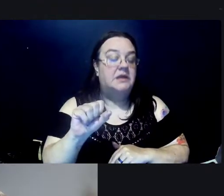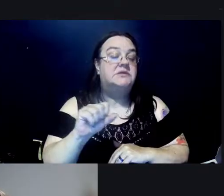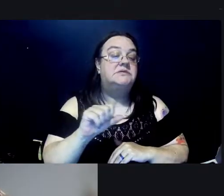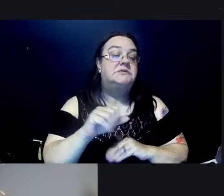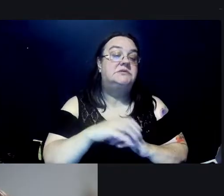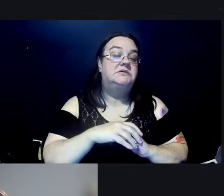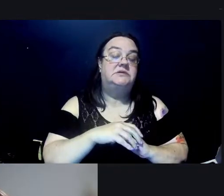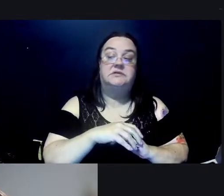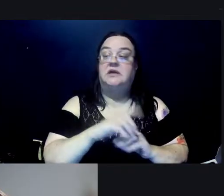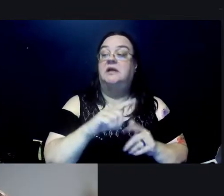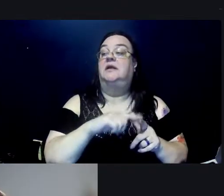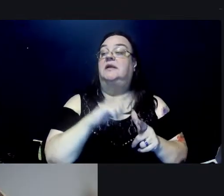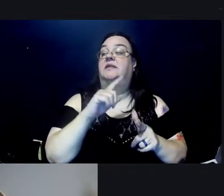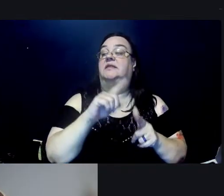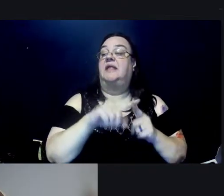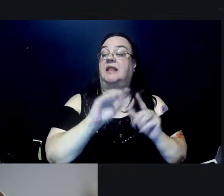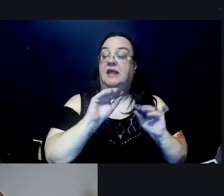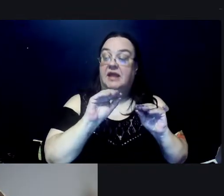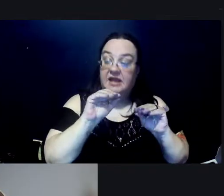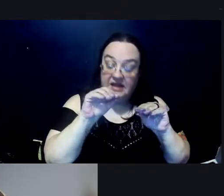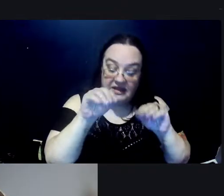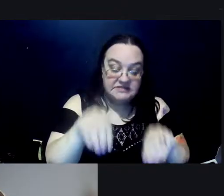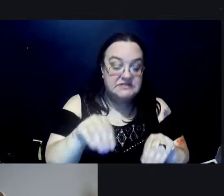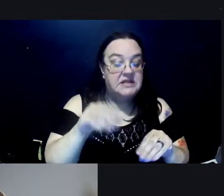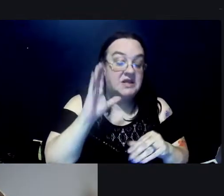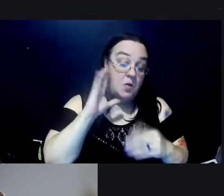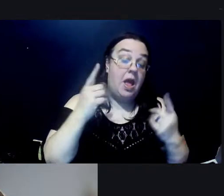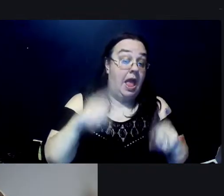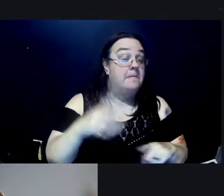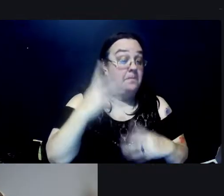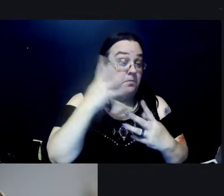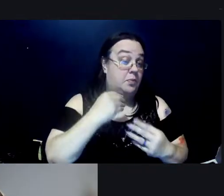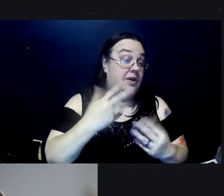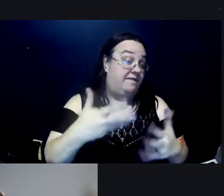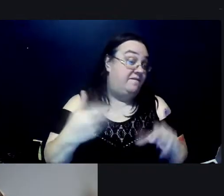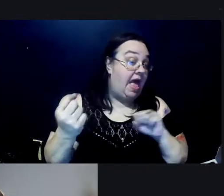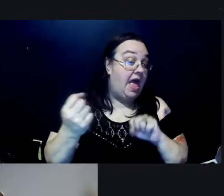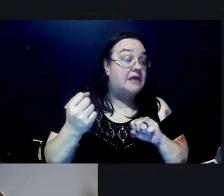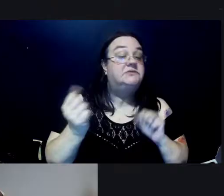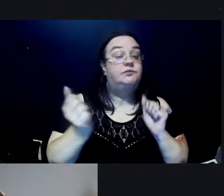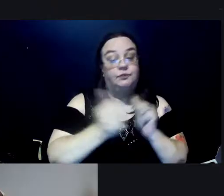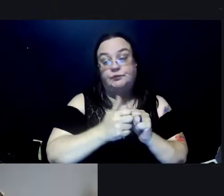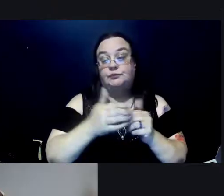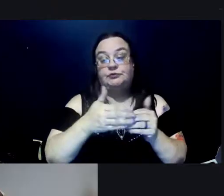And then the installation will happen actually pretty fast with the rest of the time.